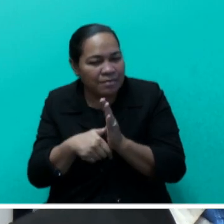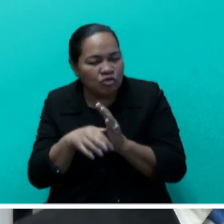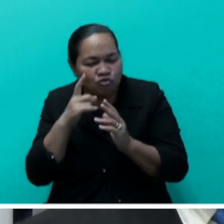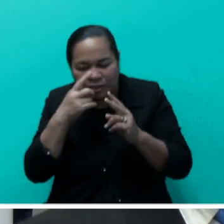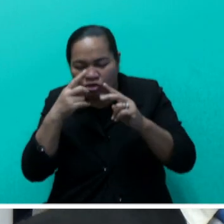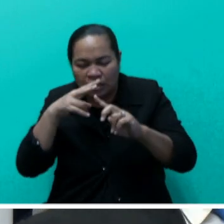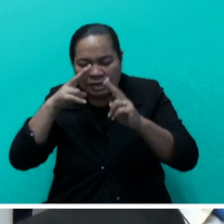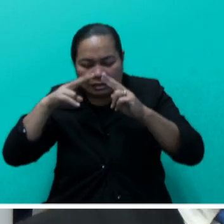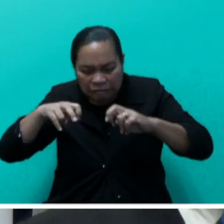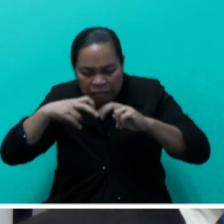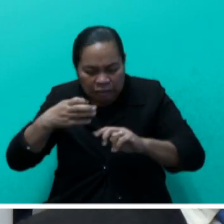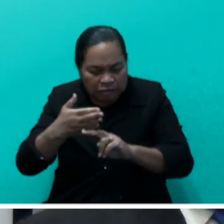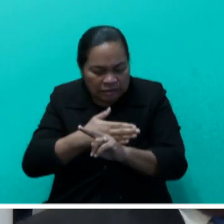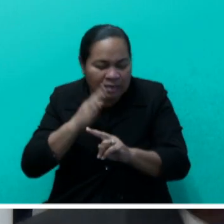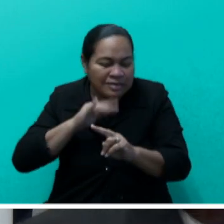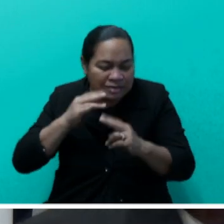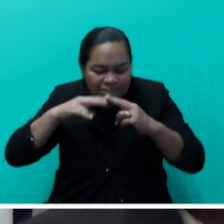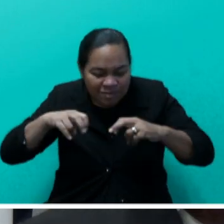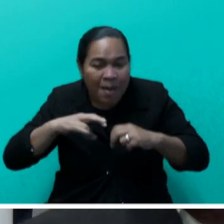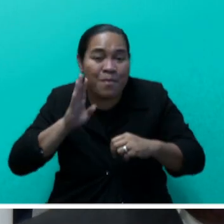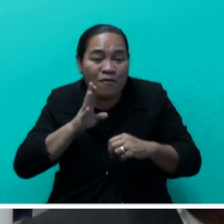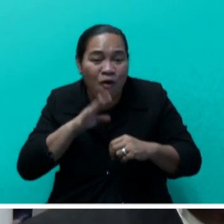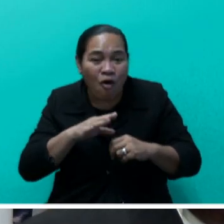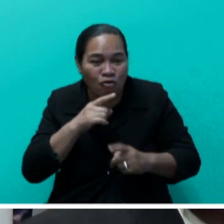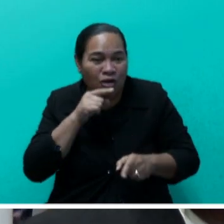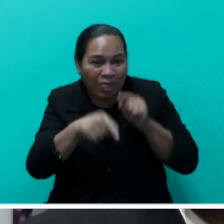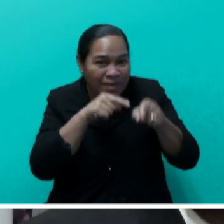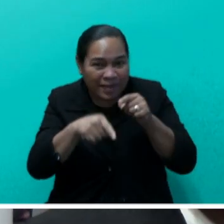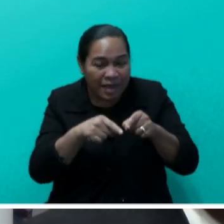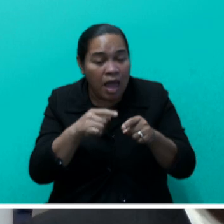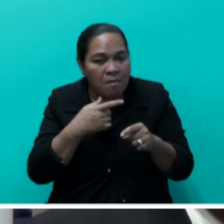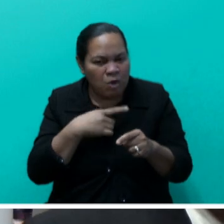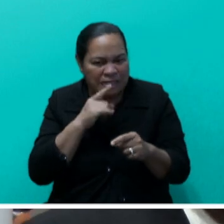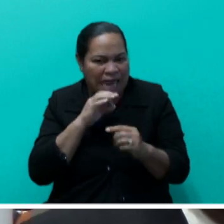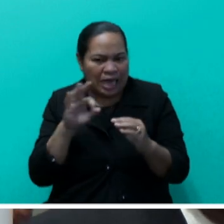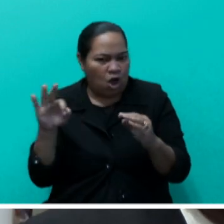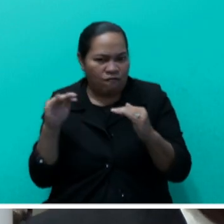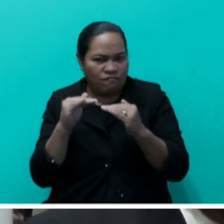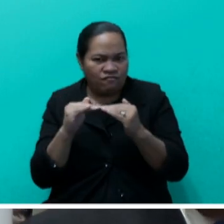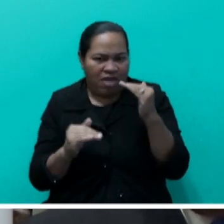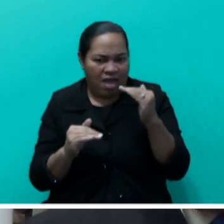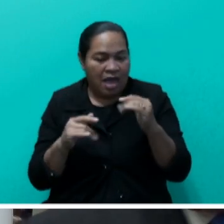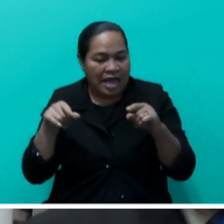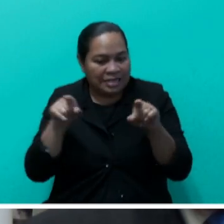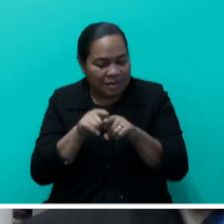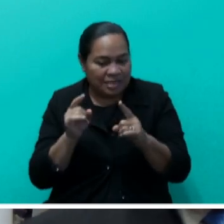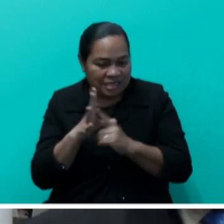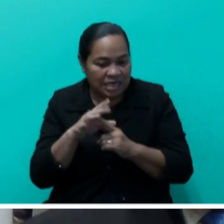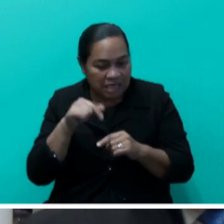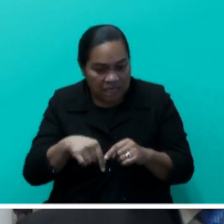a bit before we make criticisms. Because sometimes maybe we are being a bit unfair, particularly in this case on the